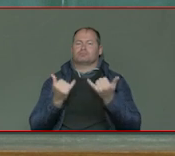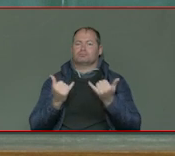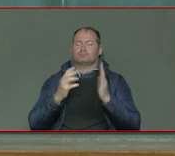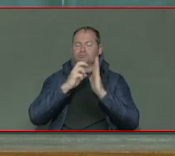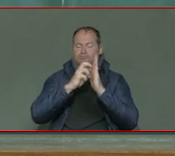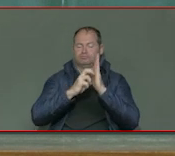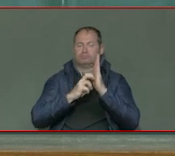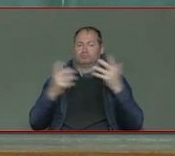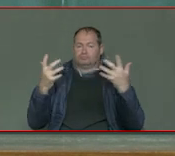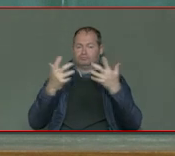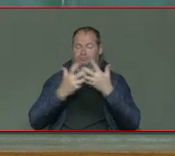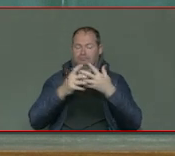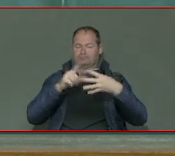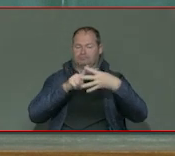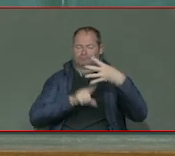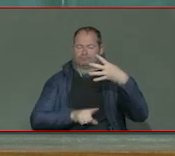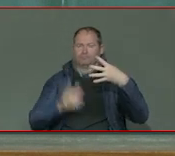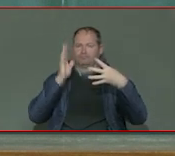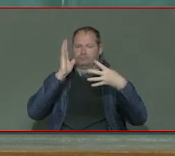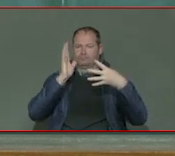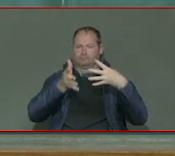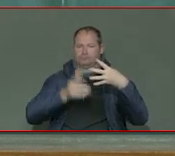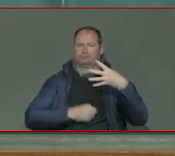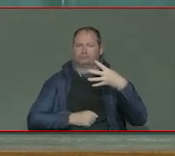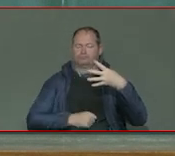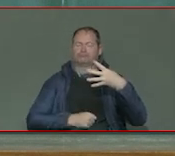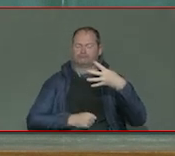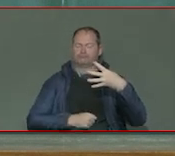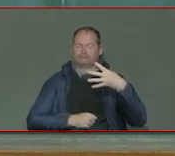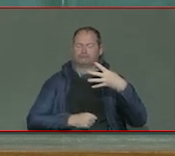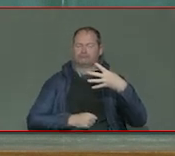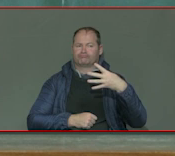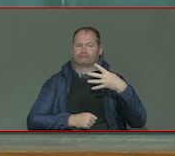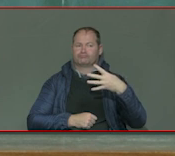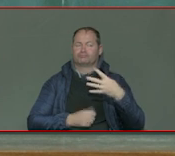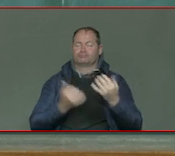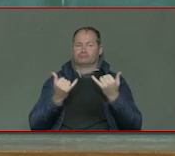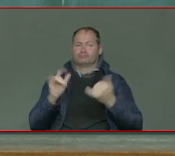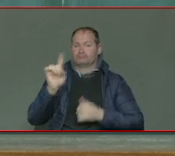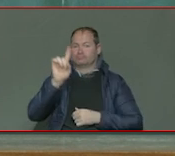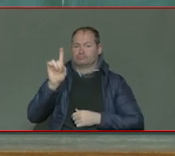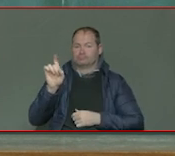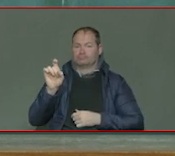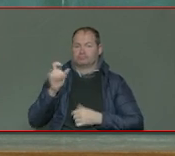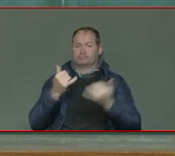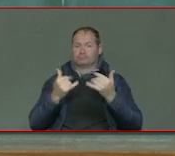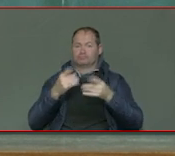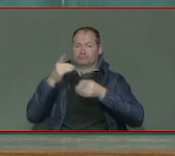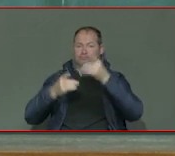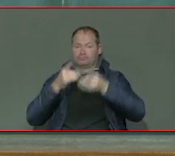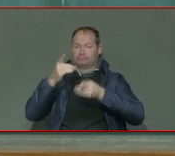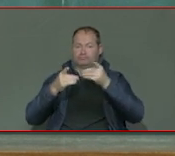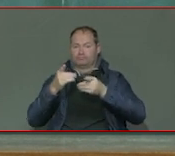They cannot ask anything else. So what I'm saying to you is, they say in the following, determine the following. It's in your